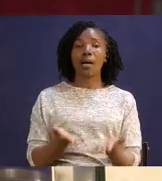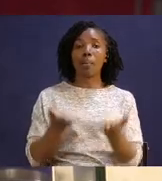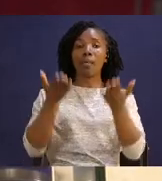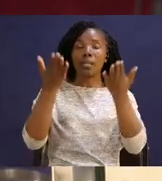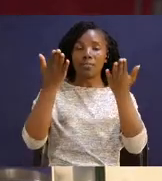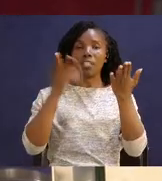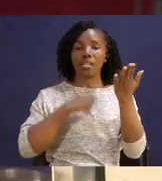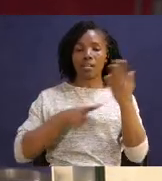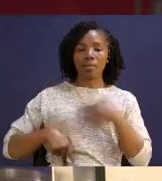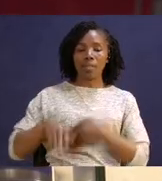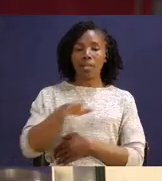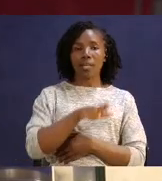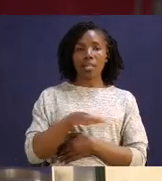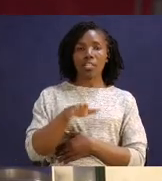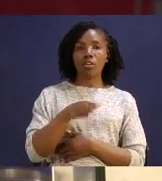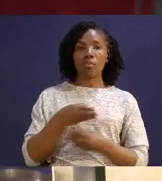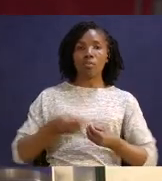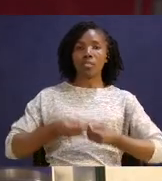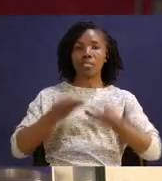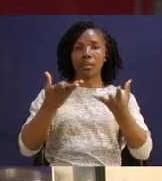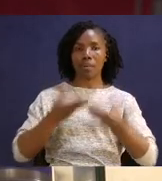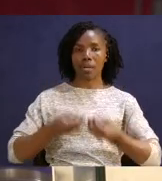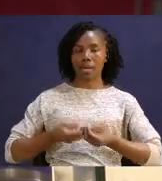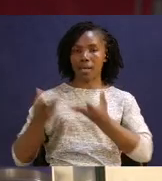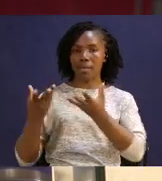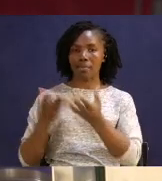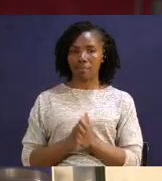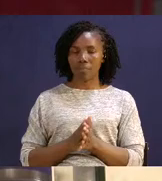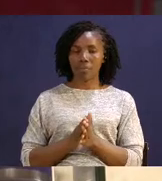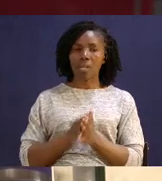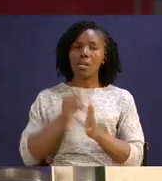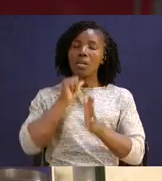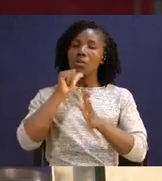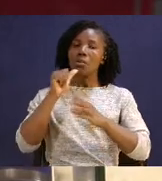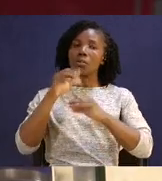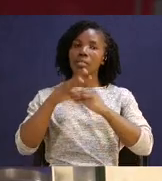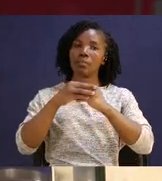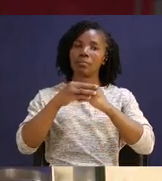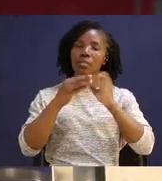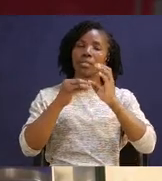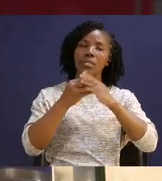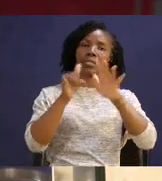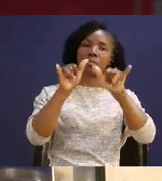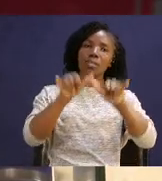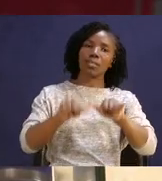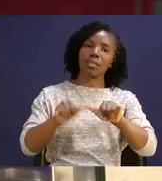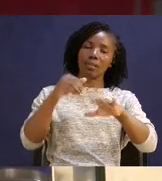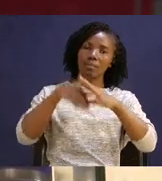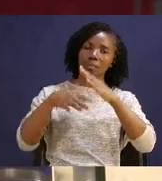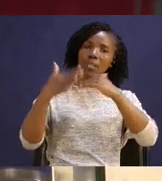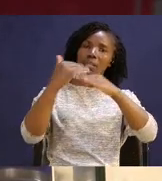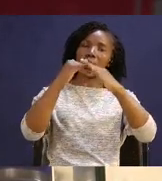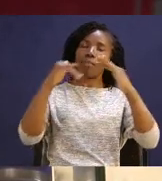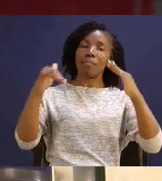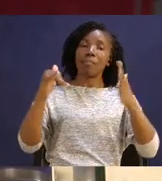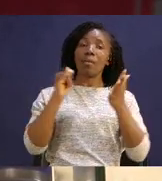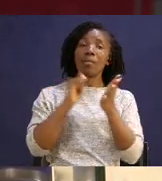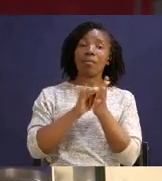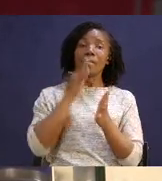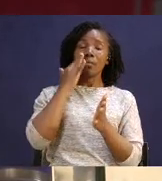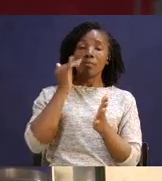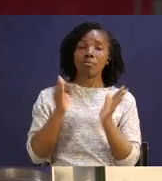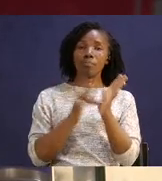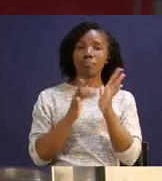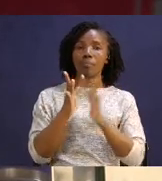kingdom supply. And it was not created just to stay in heaven. And that's why the Bible says,